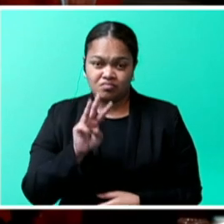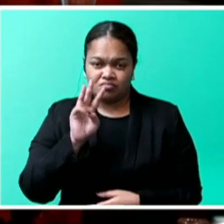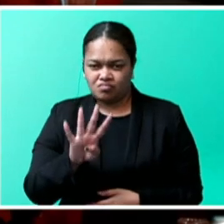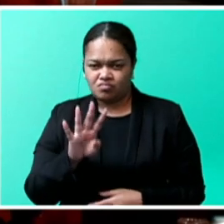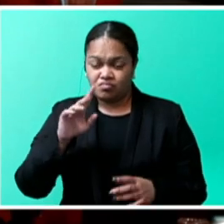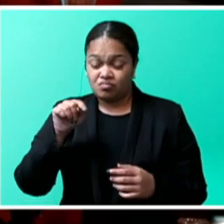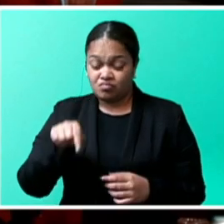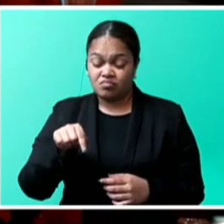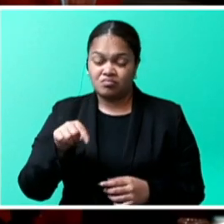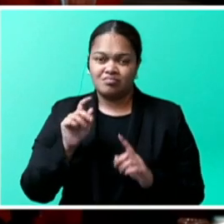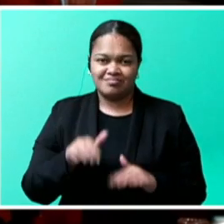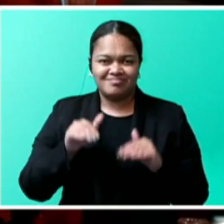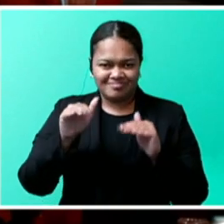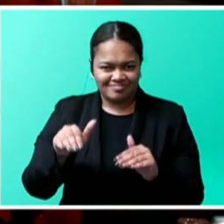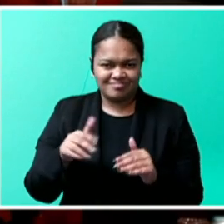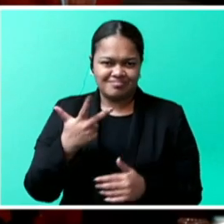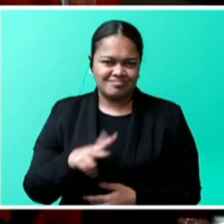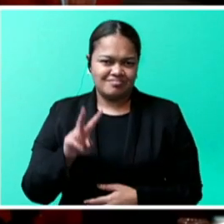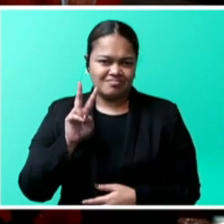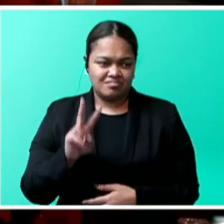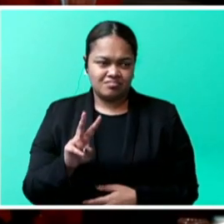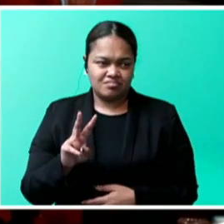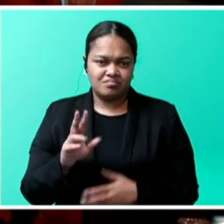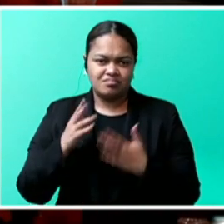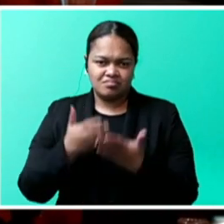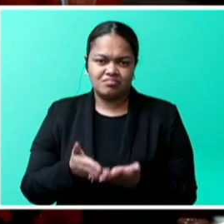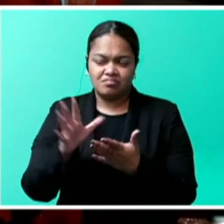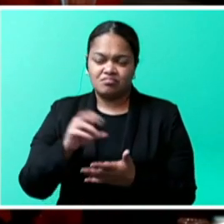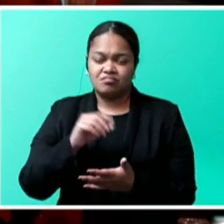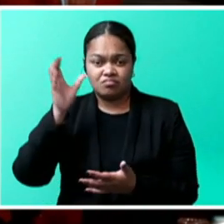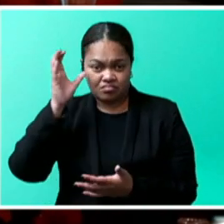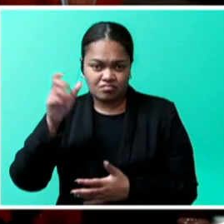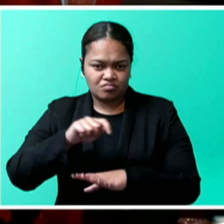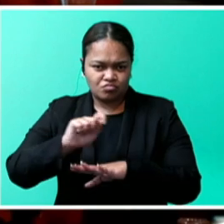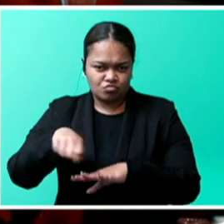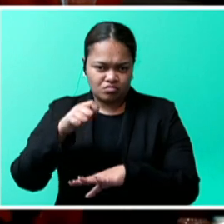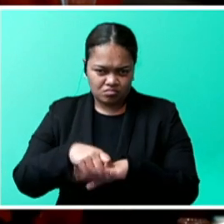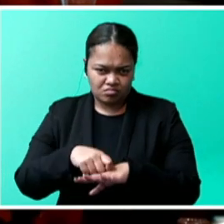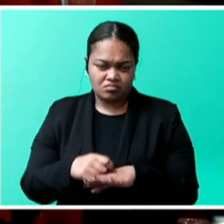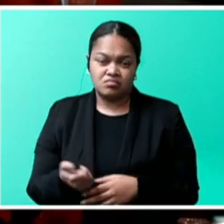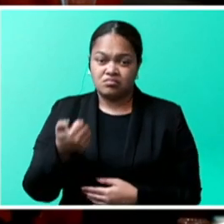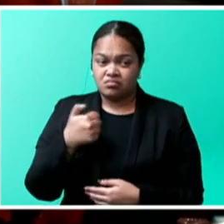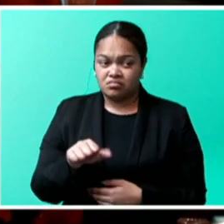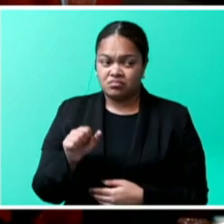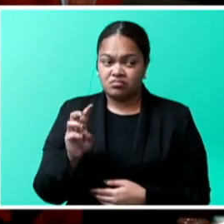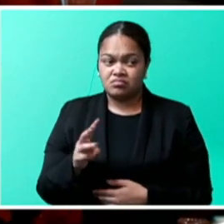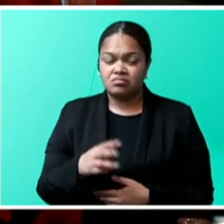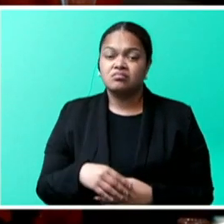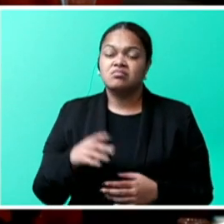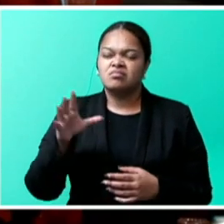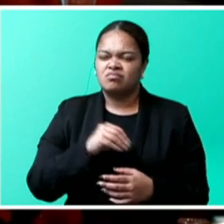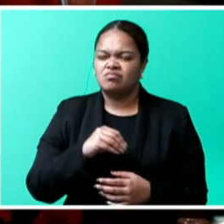participants, including 82 sellers from 17 countries and territories, and 60 trade buyers from 16